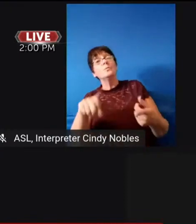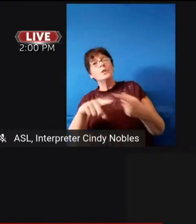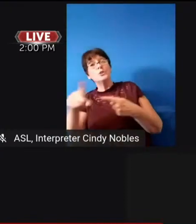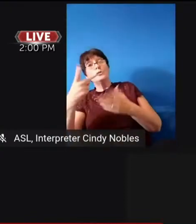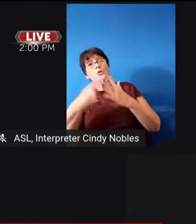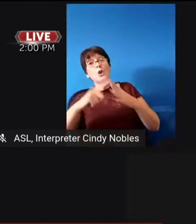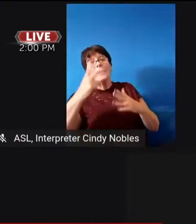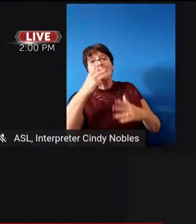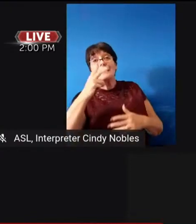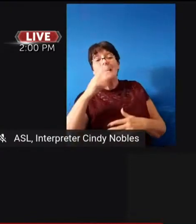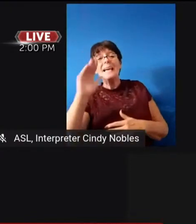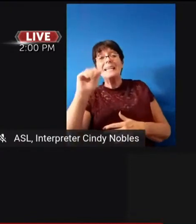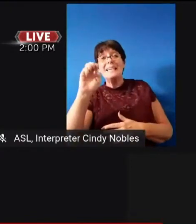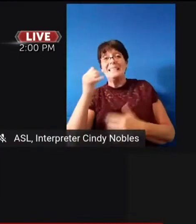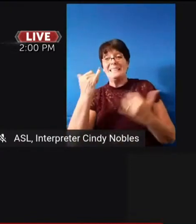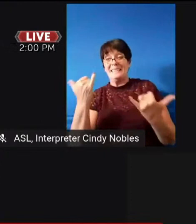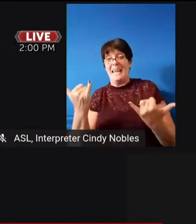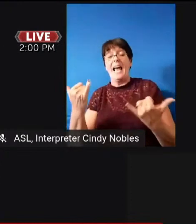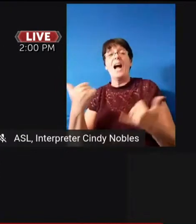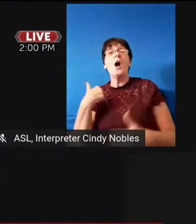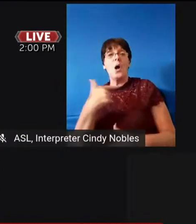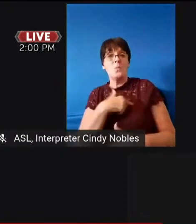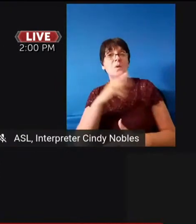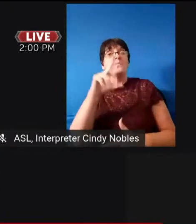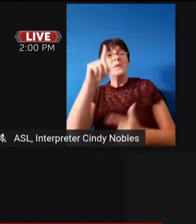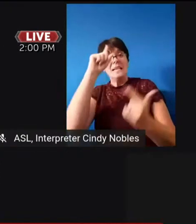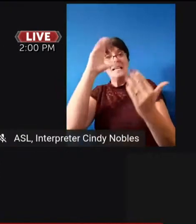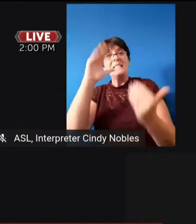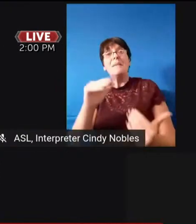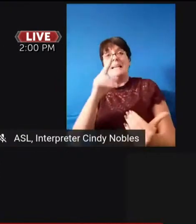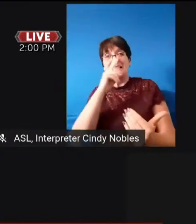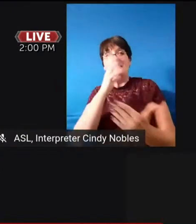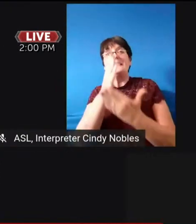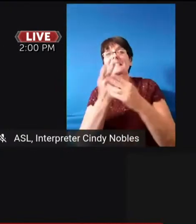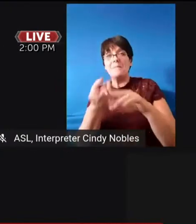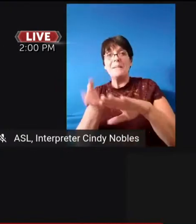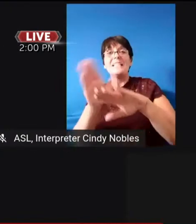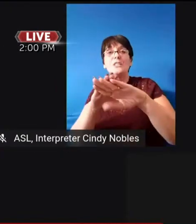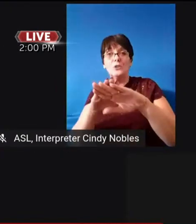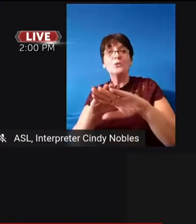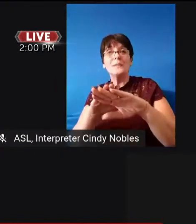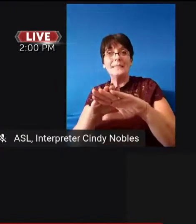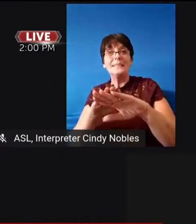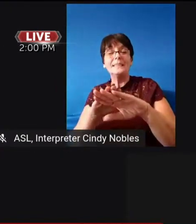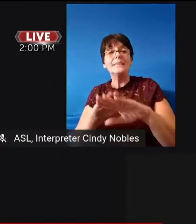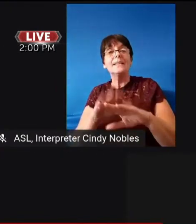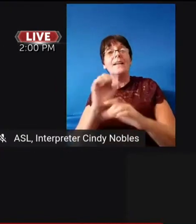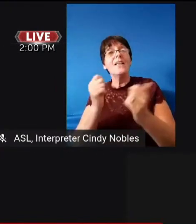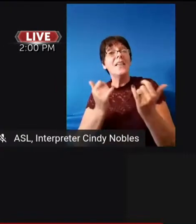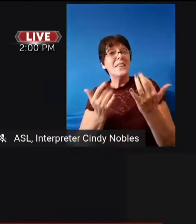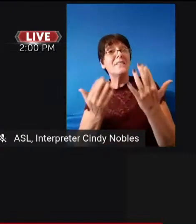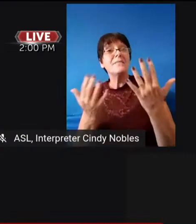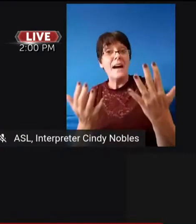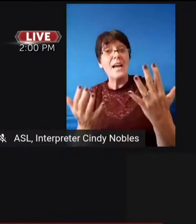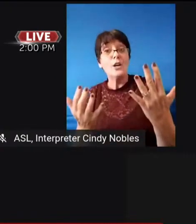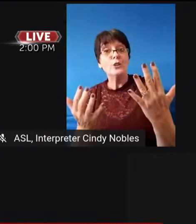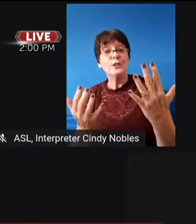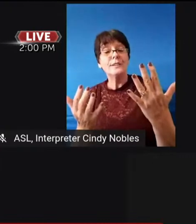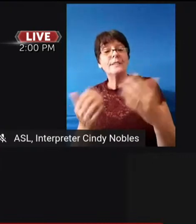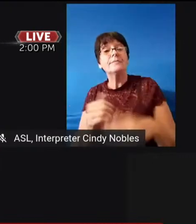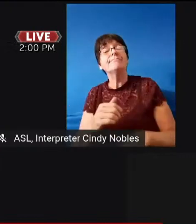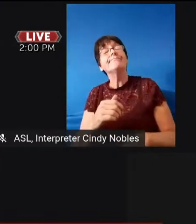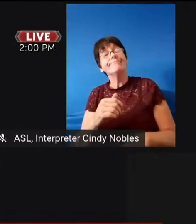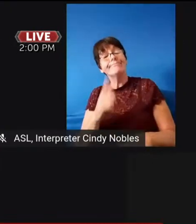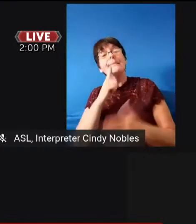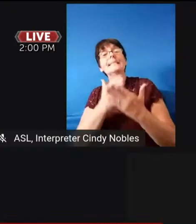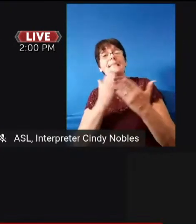cases about this time, this is when we would have expected to see some slight increases. The fires have been something that's